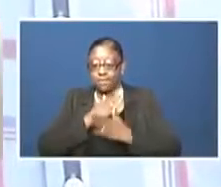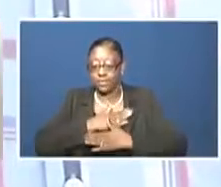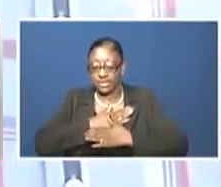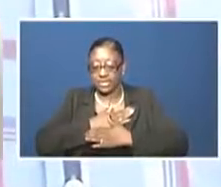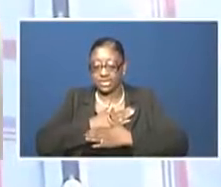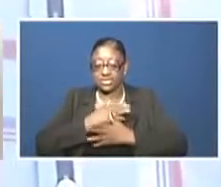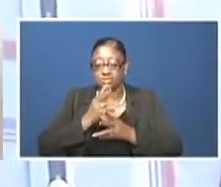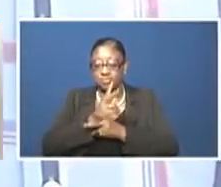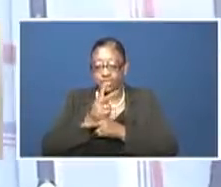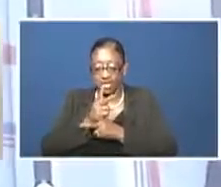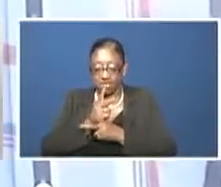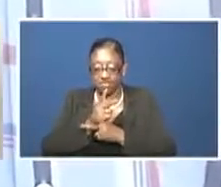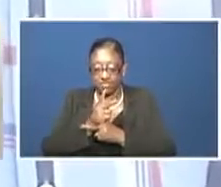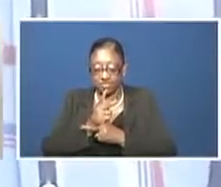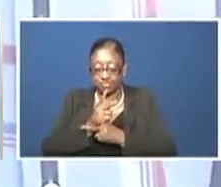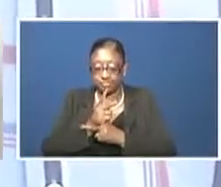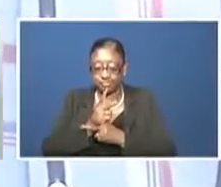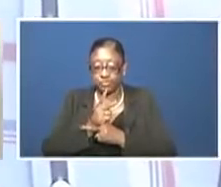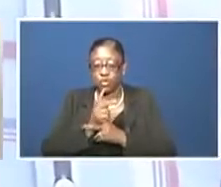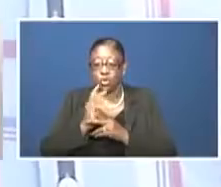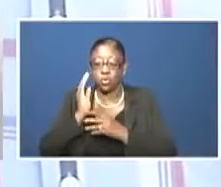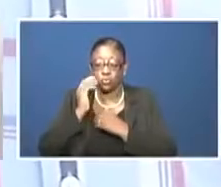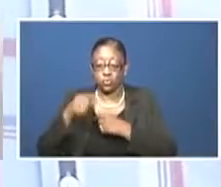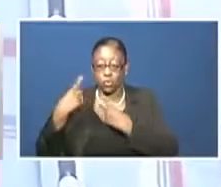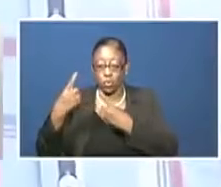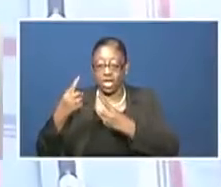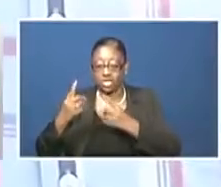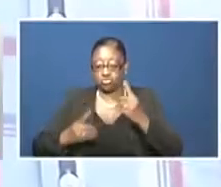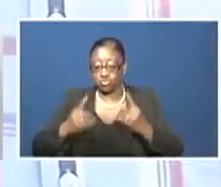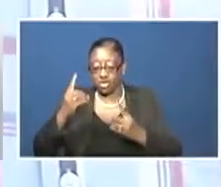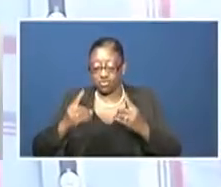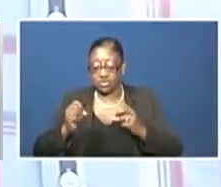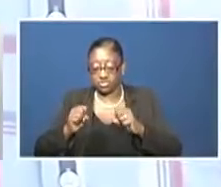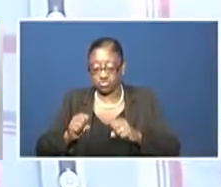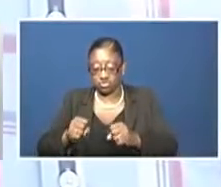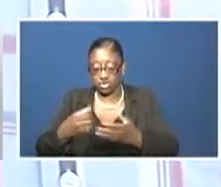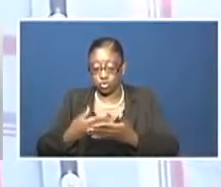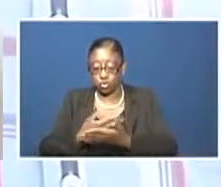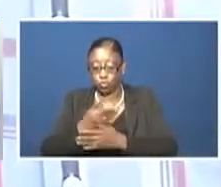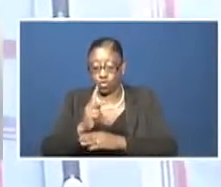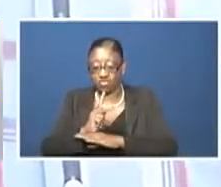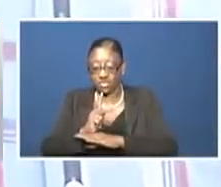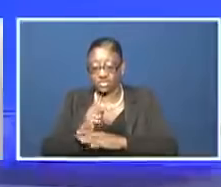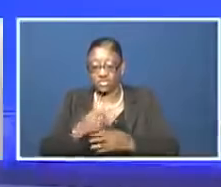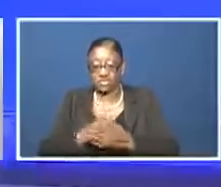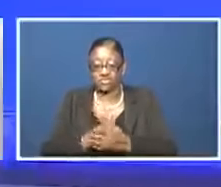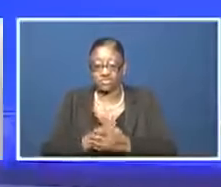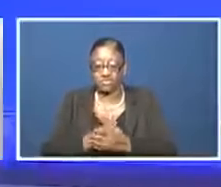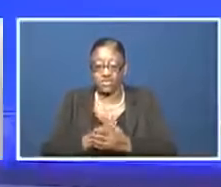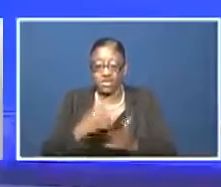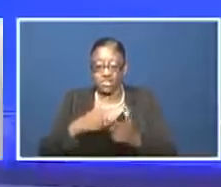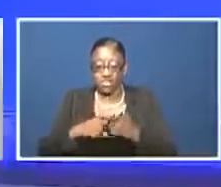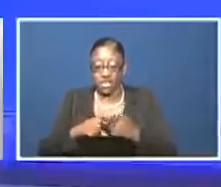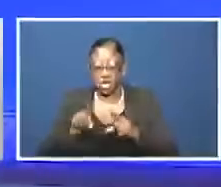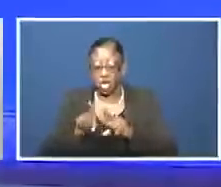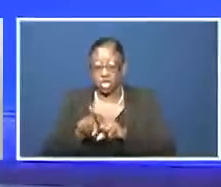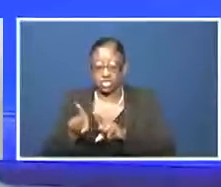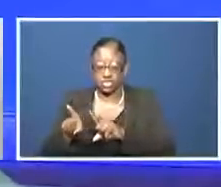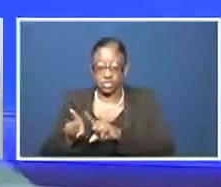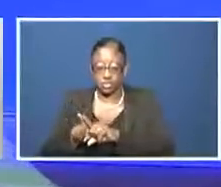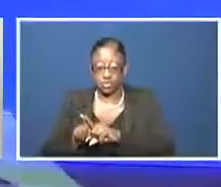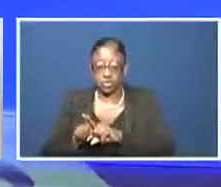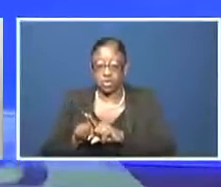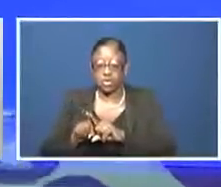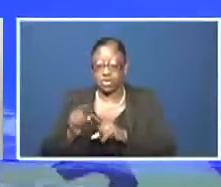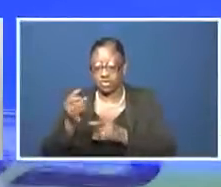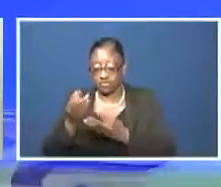exercise the necessary care while driving on the streets of New Providence. Police also reporting several arrests